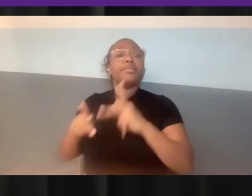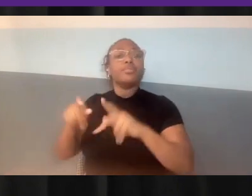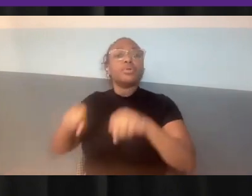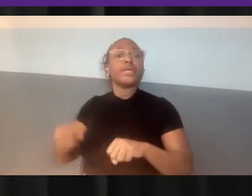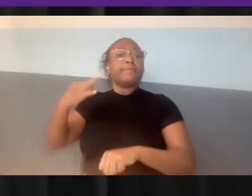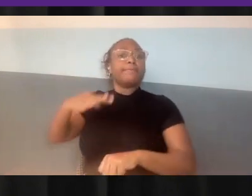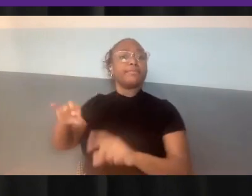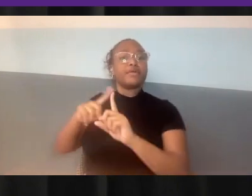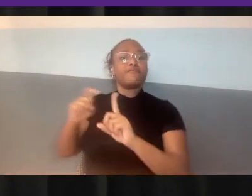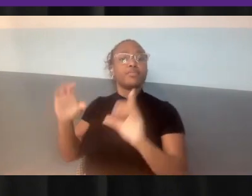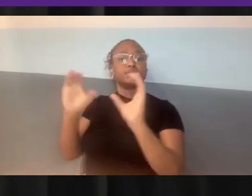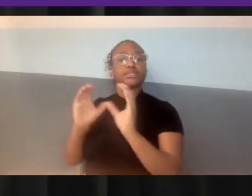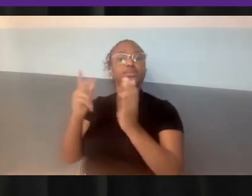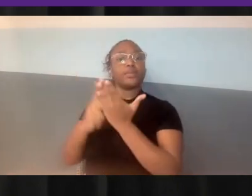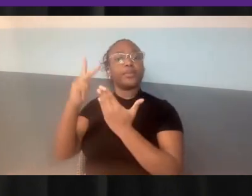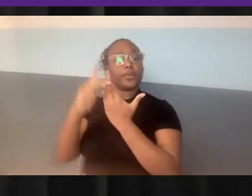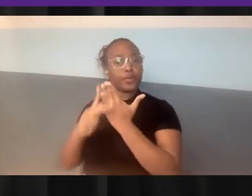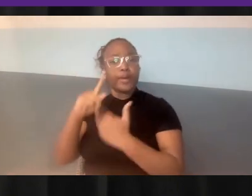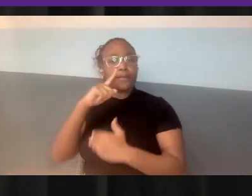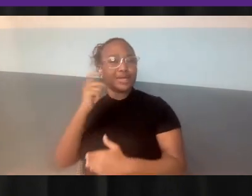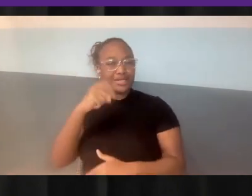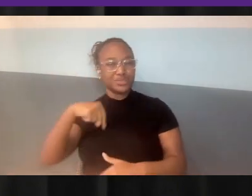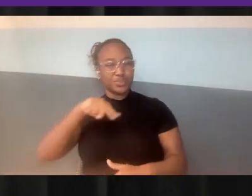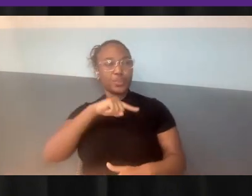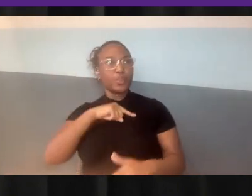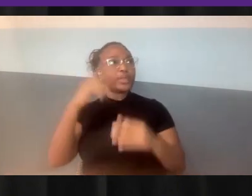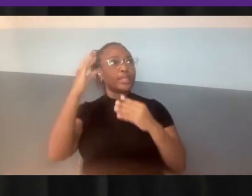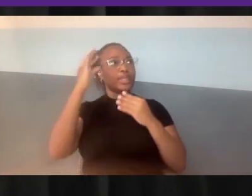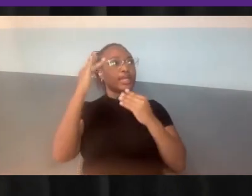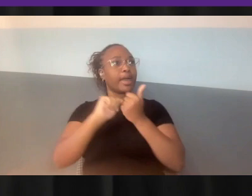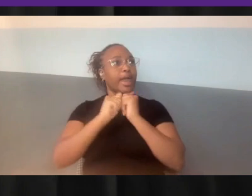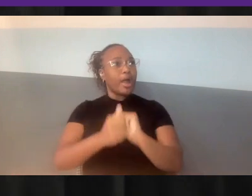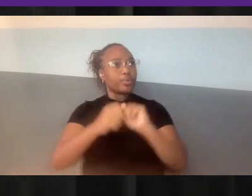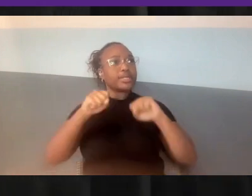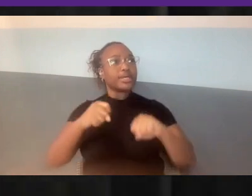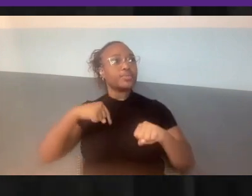to model, and you're a very clear example of that.